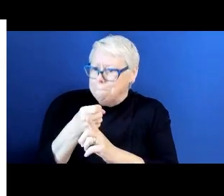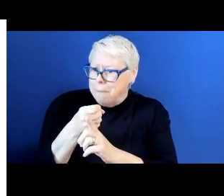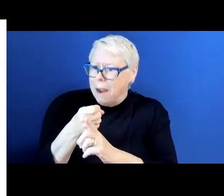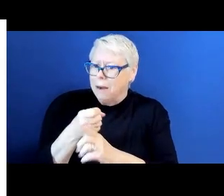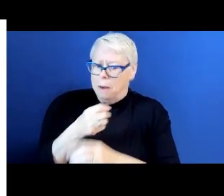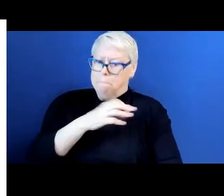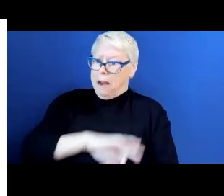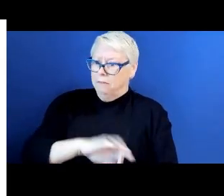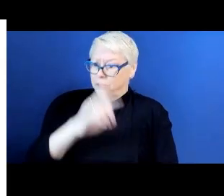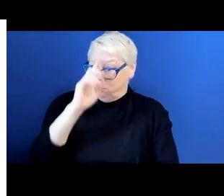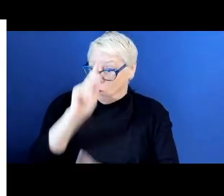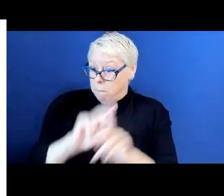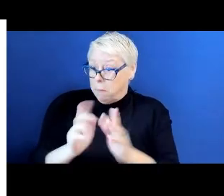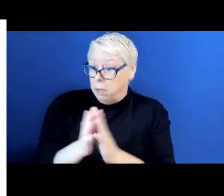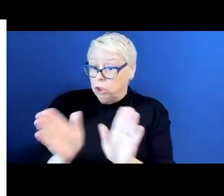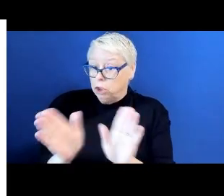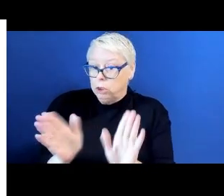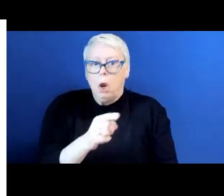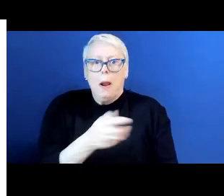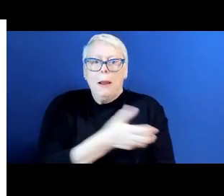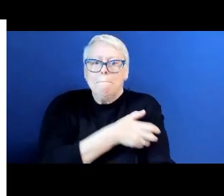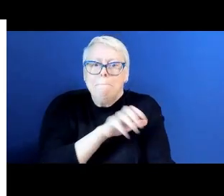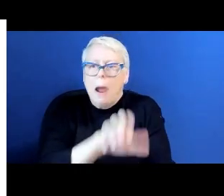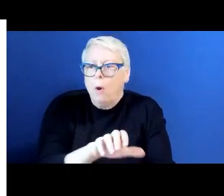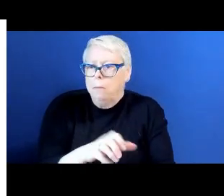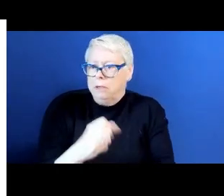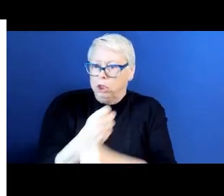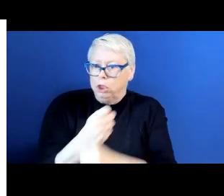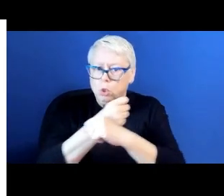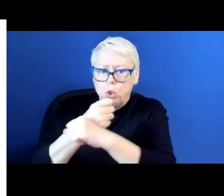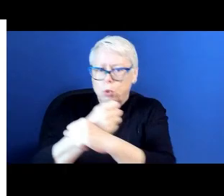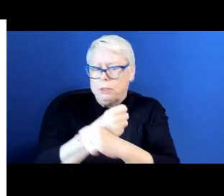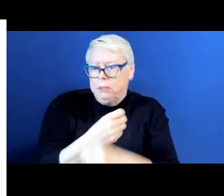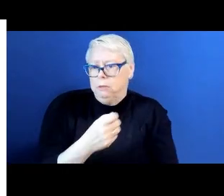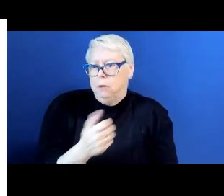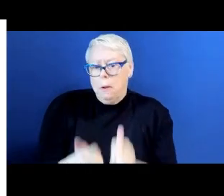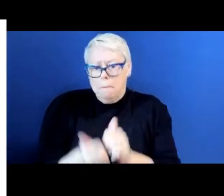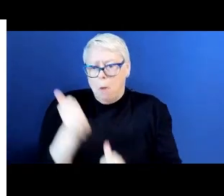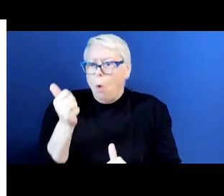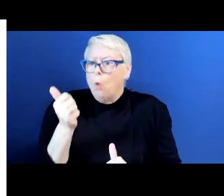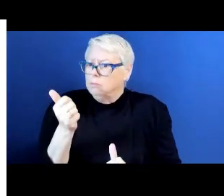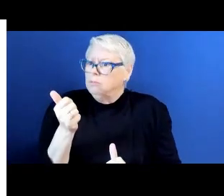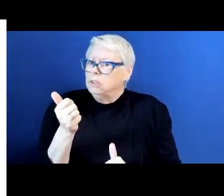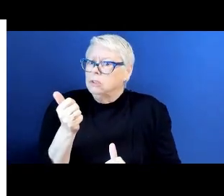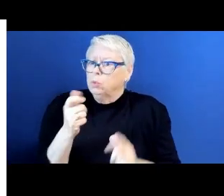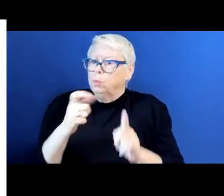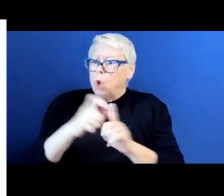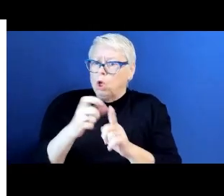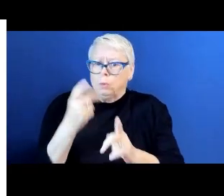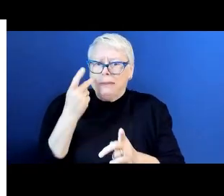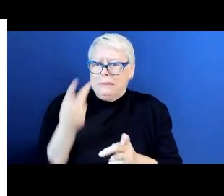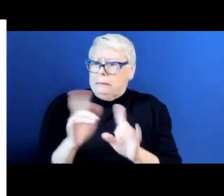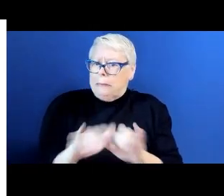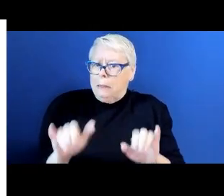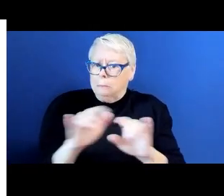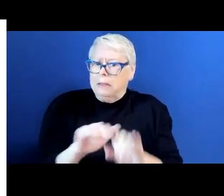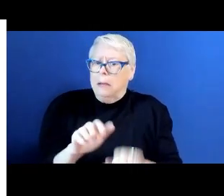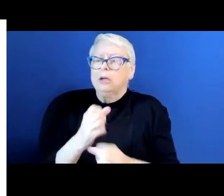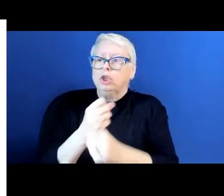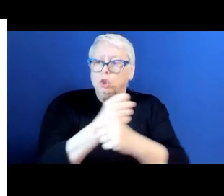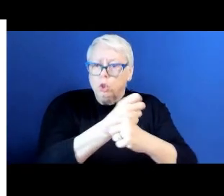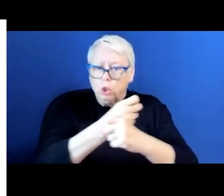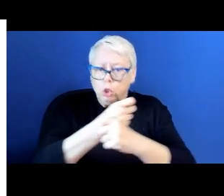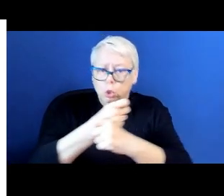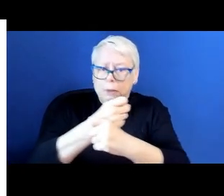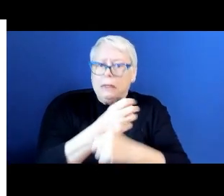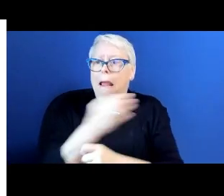a security and empowerment. Two most common responses that we're getting today in our group, that giving